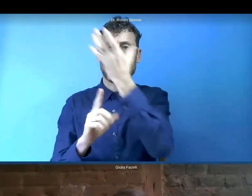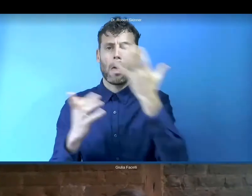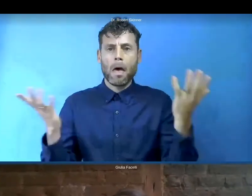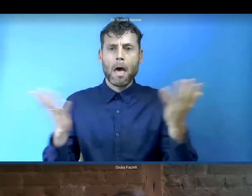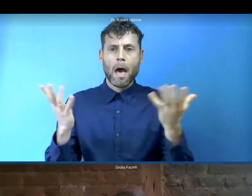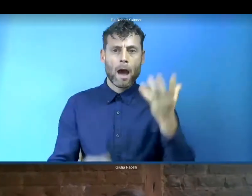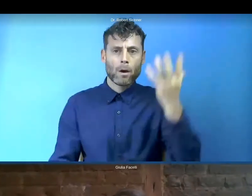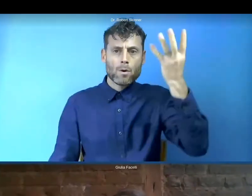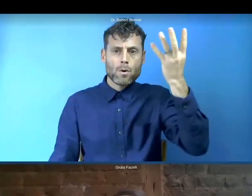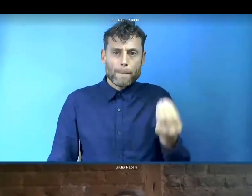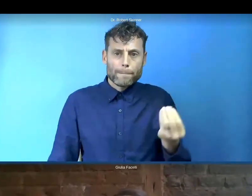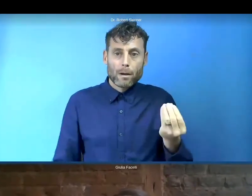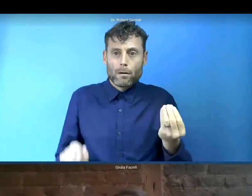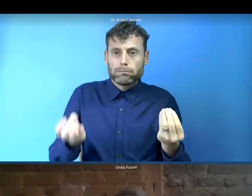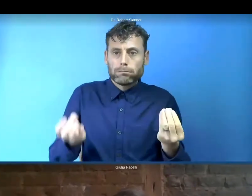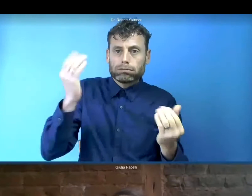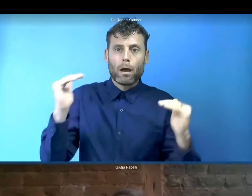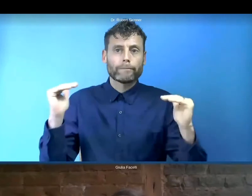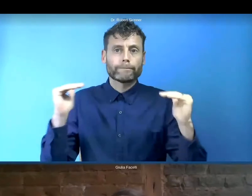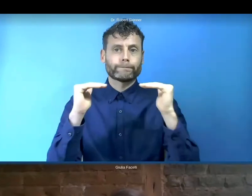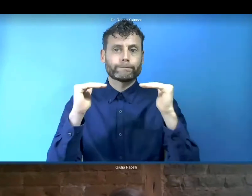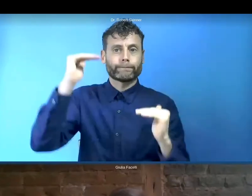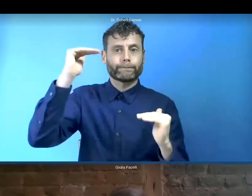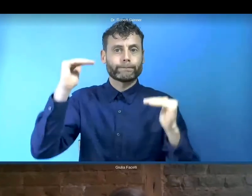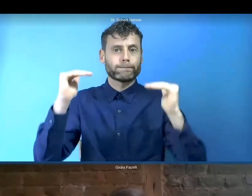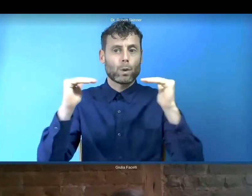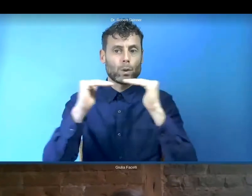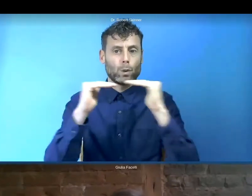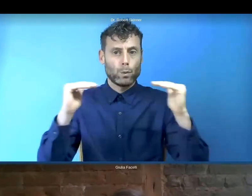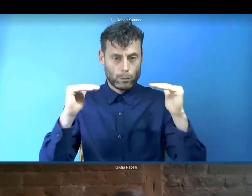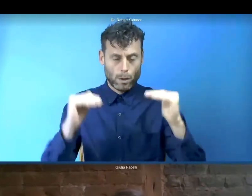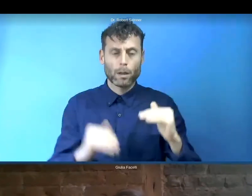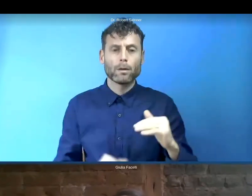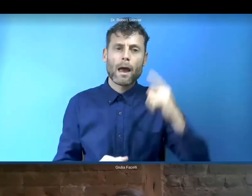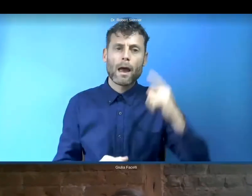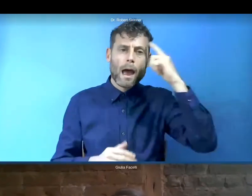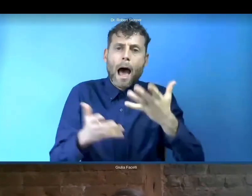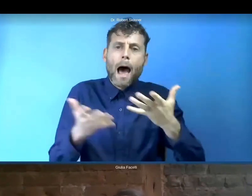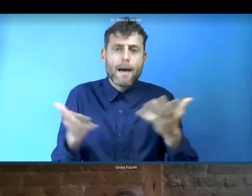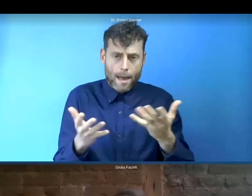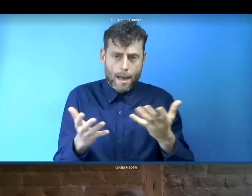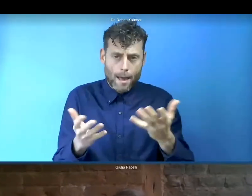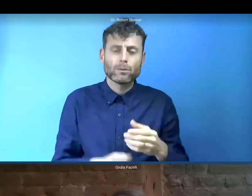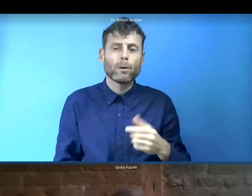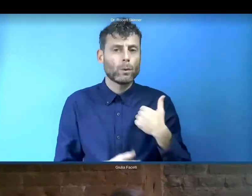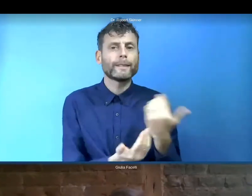And innovators will have to play a key role in this sense. For this reason, the